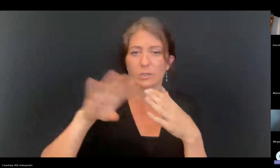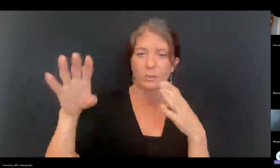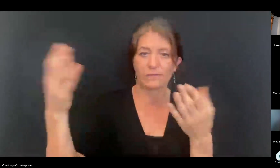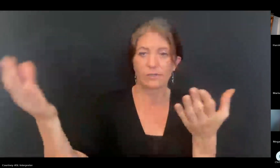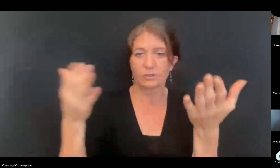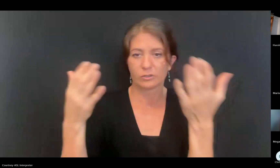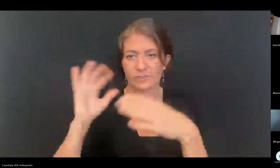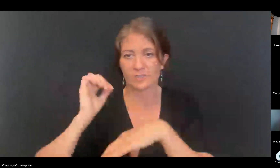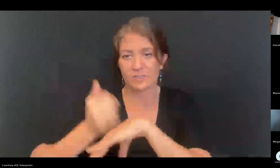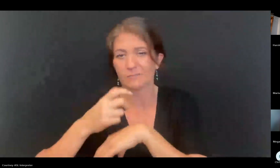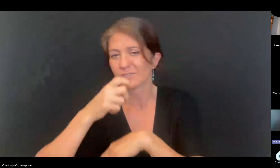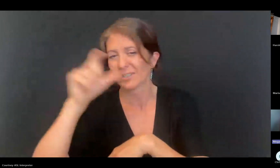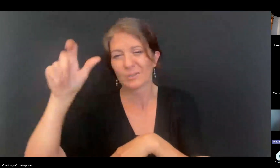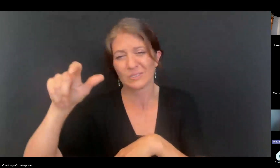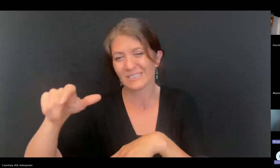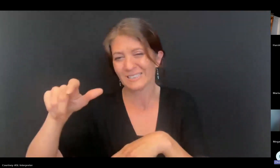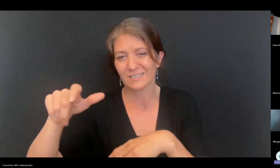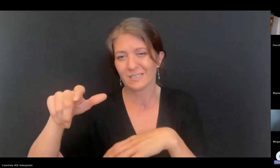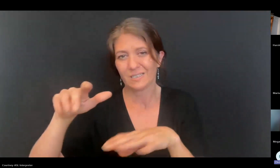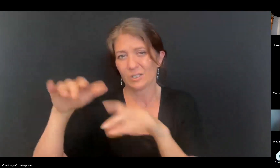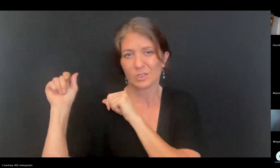that. Right.